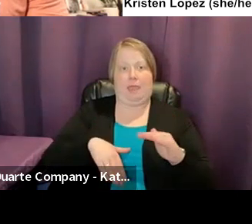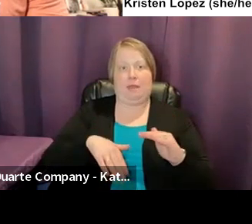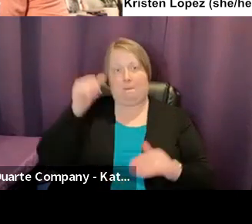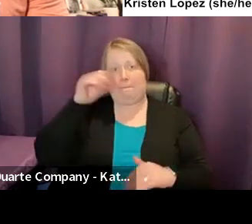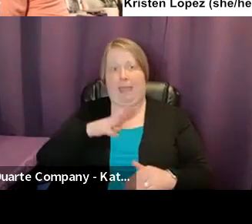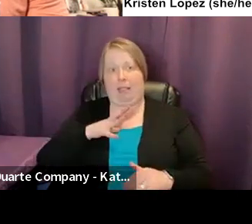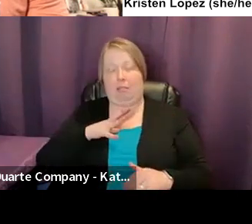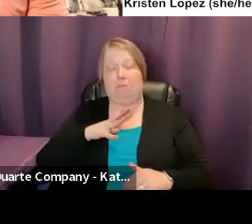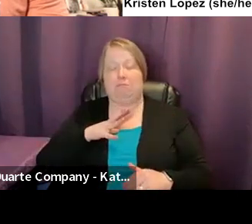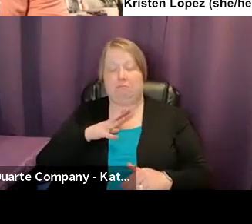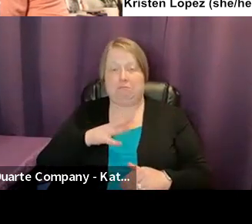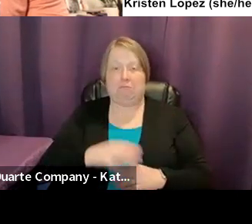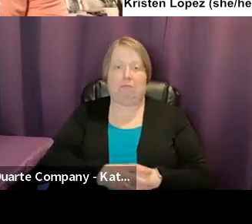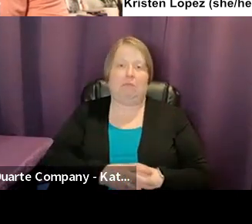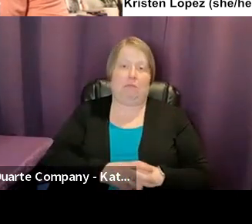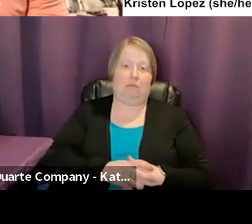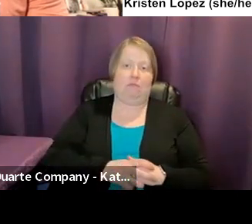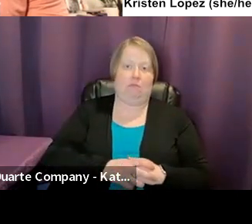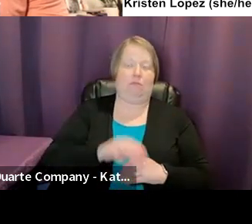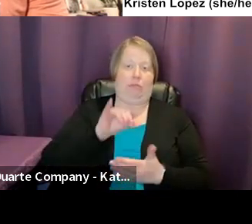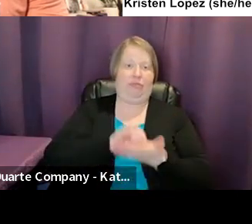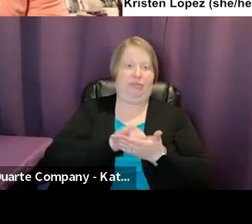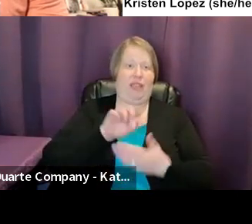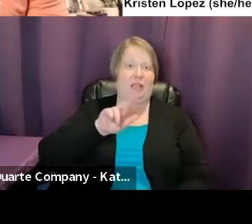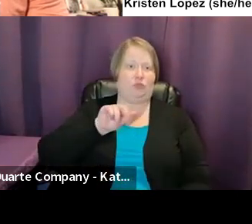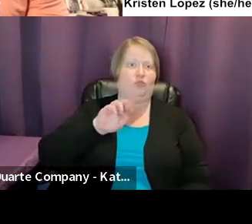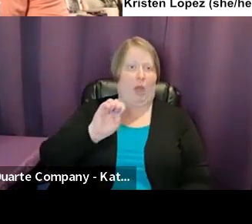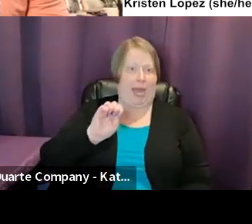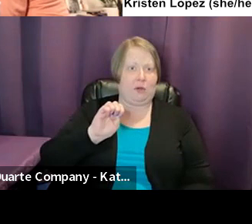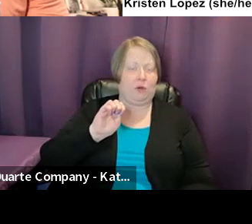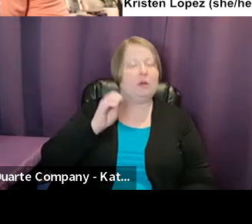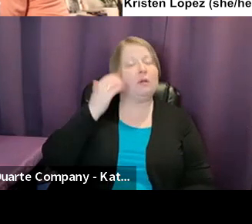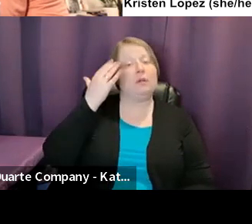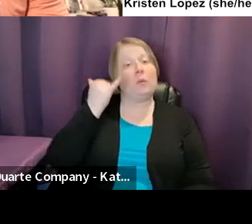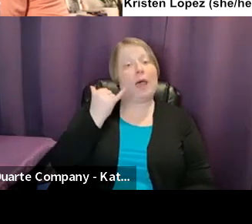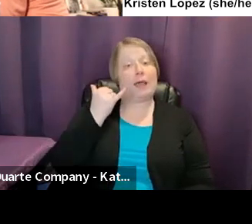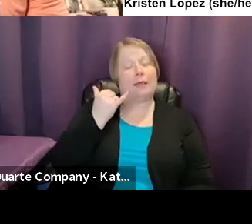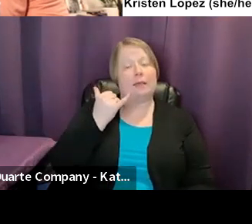male, which is rare because usually